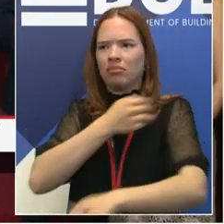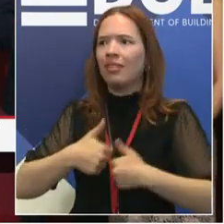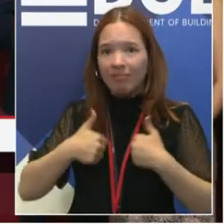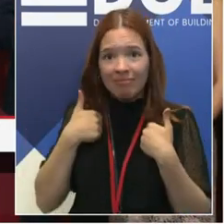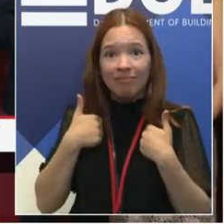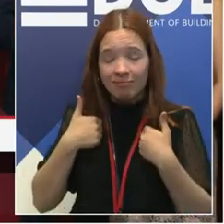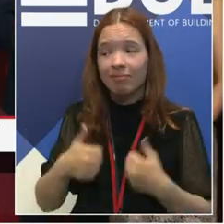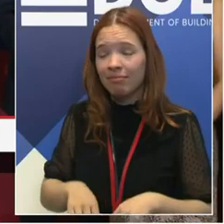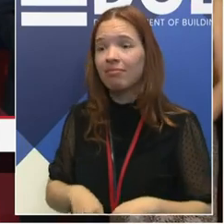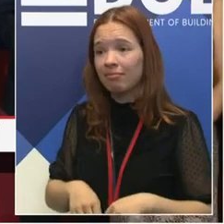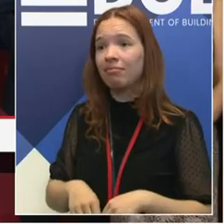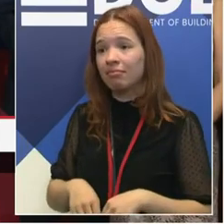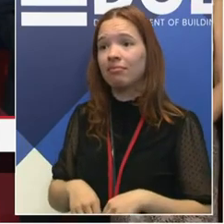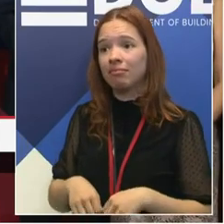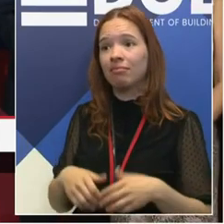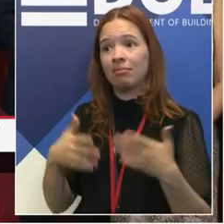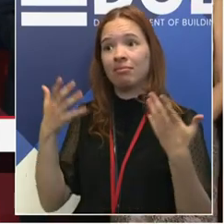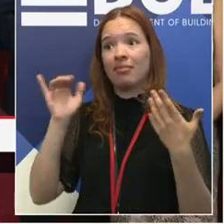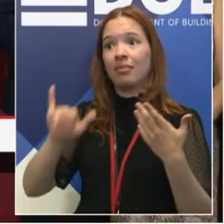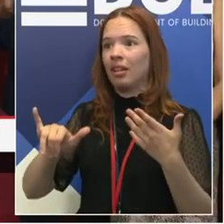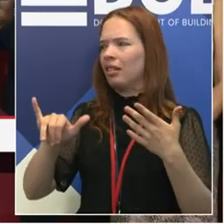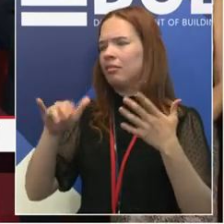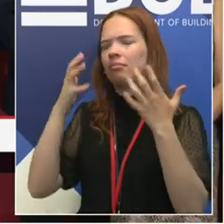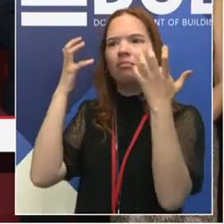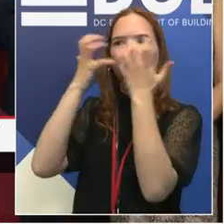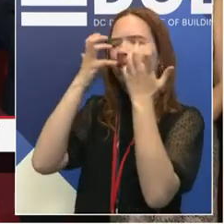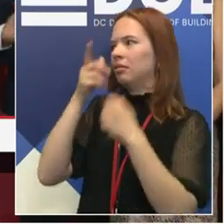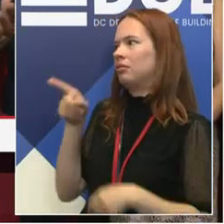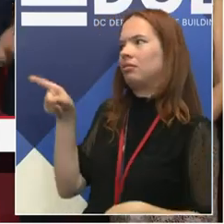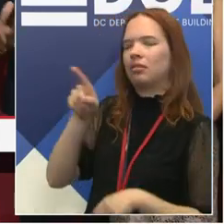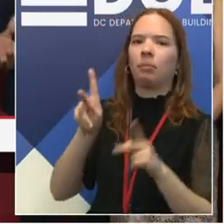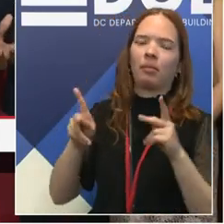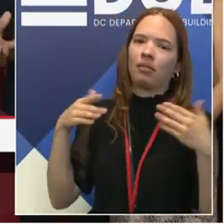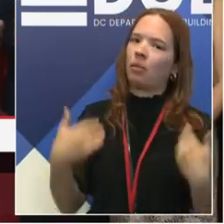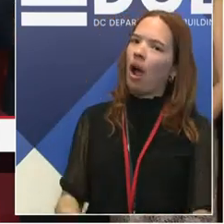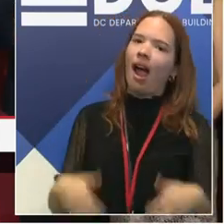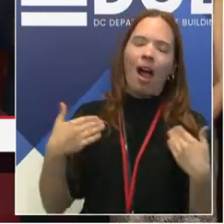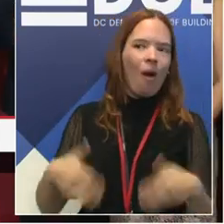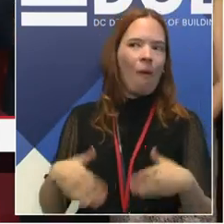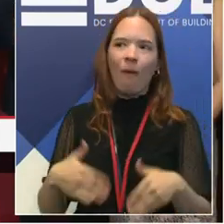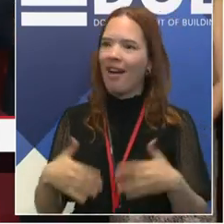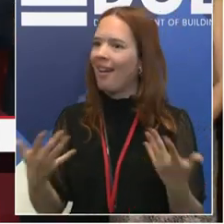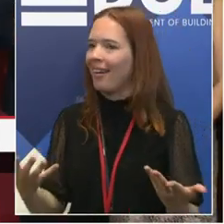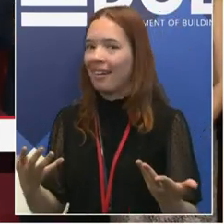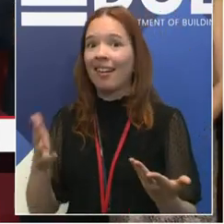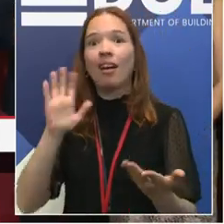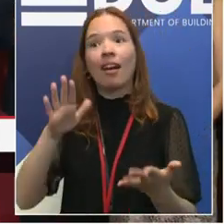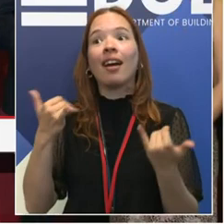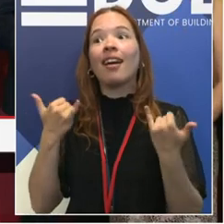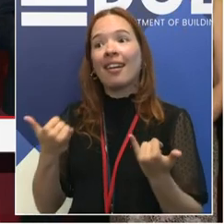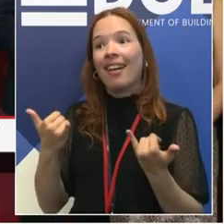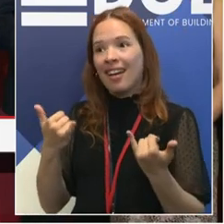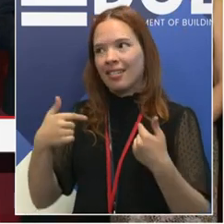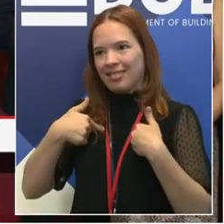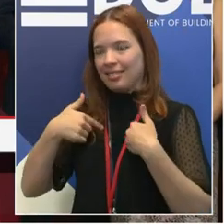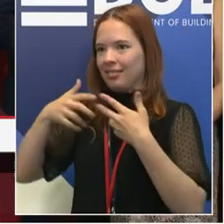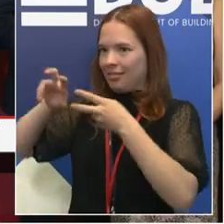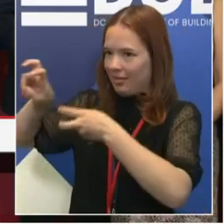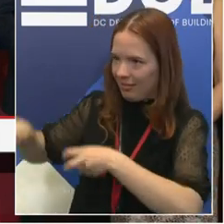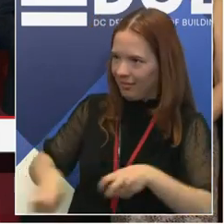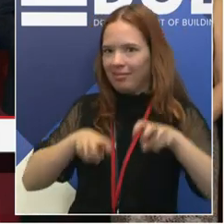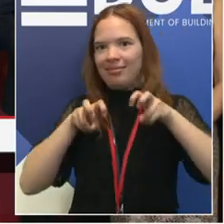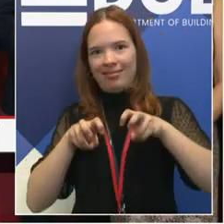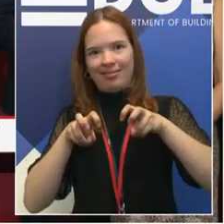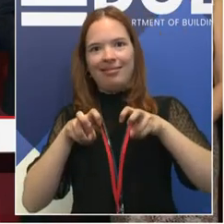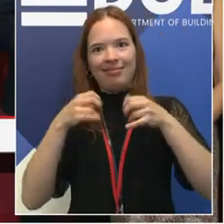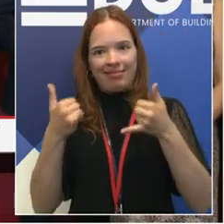so. So while I head off into what will be, I don't exactly know, I want to share this last moment